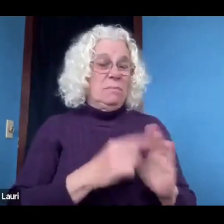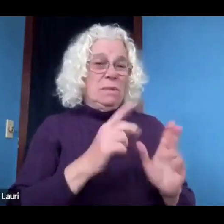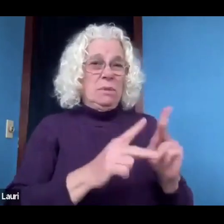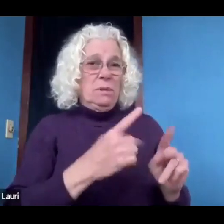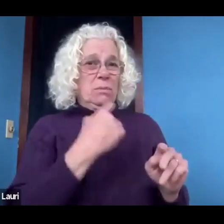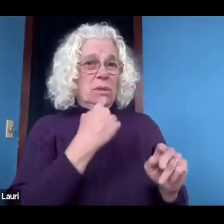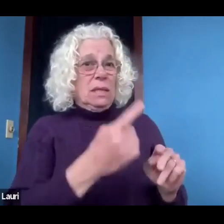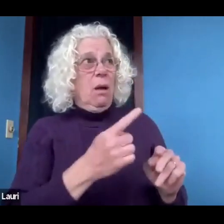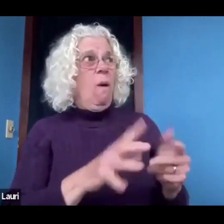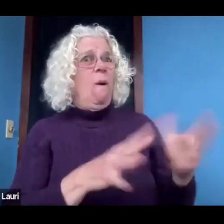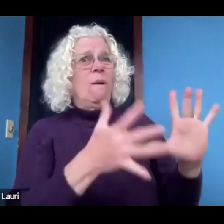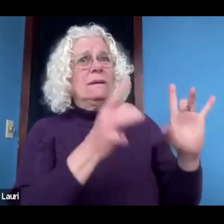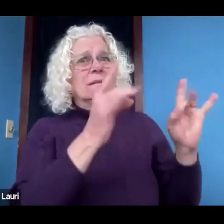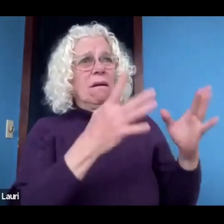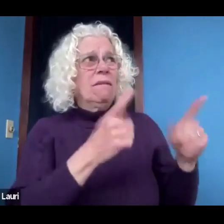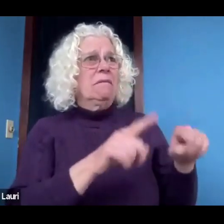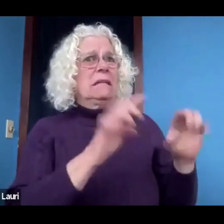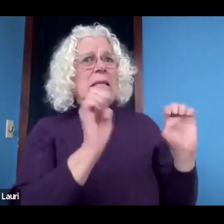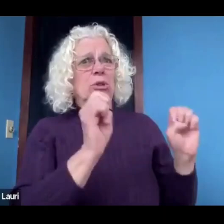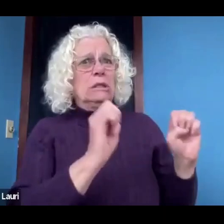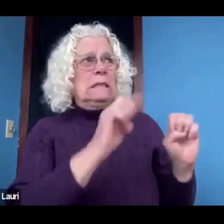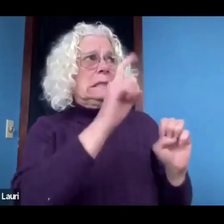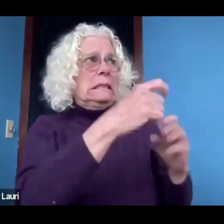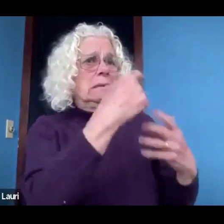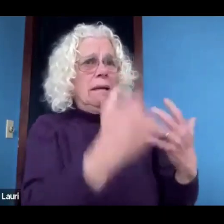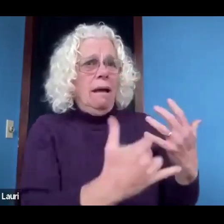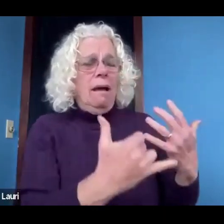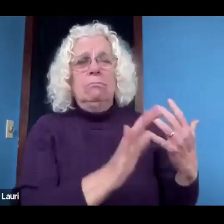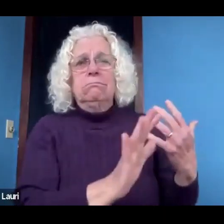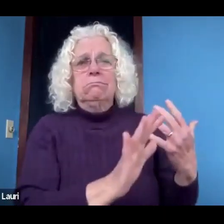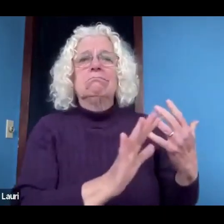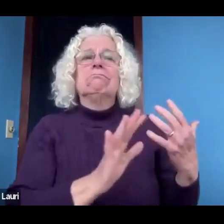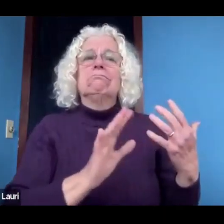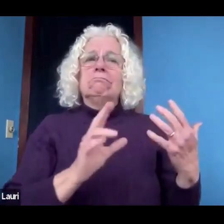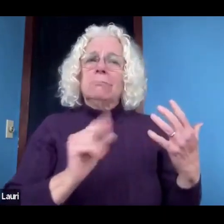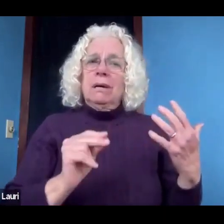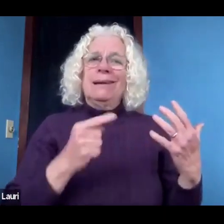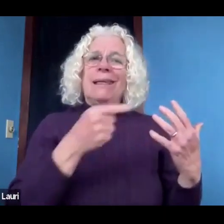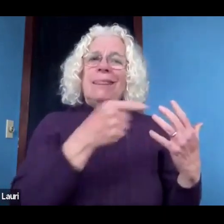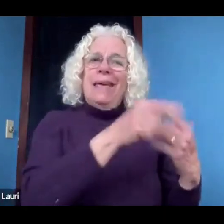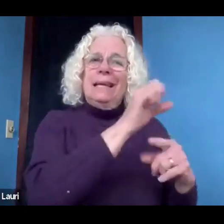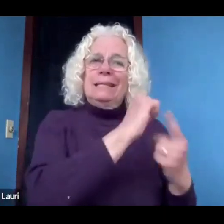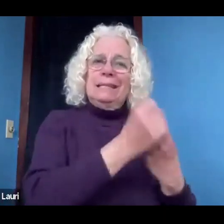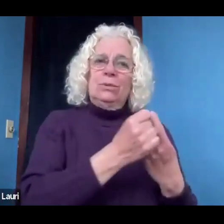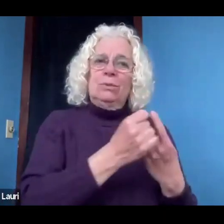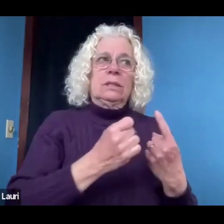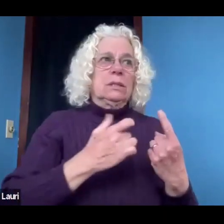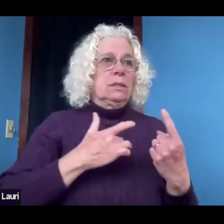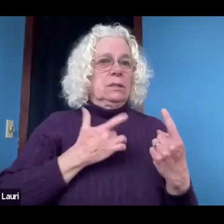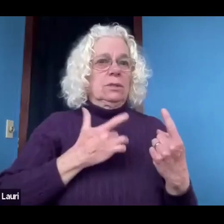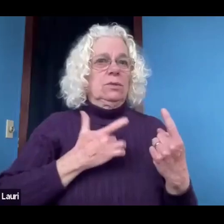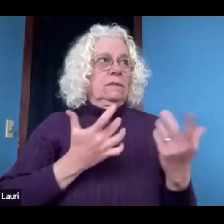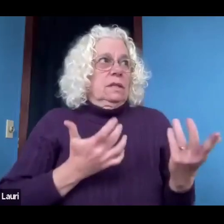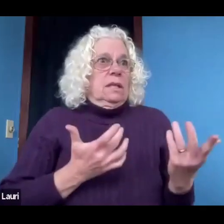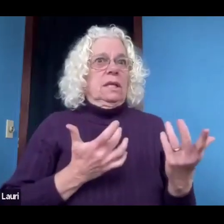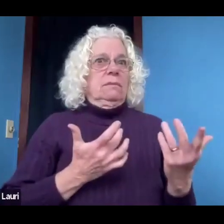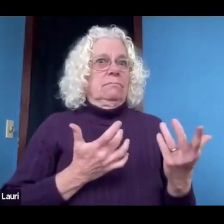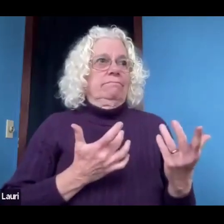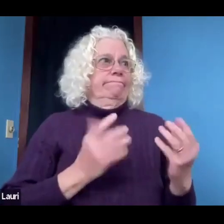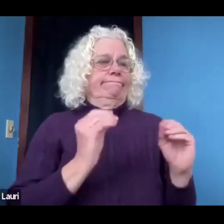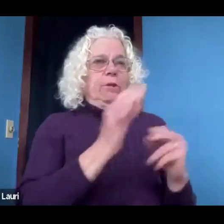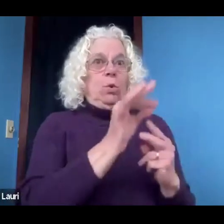it's a crisis situation, an emergent situation. And being in that sort of a situation can make you feel like your options are